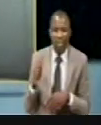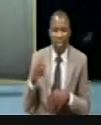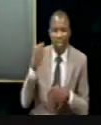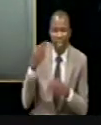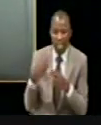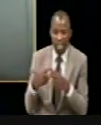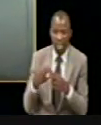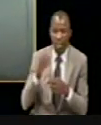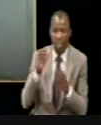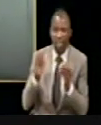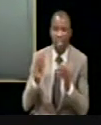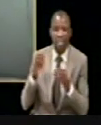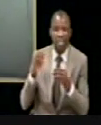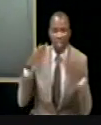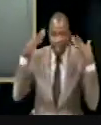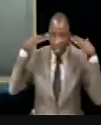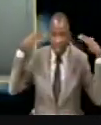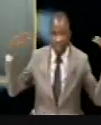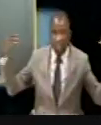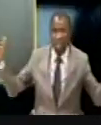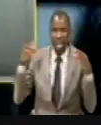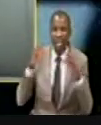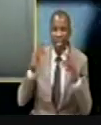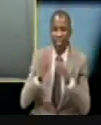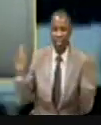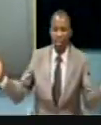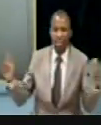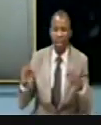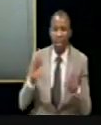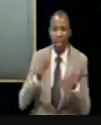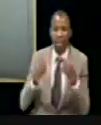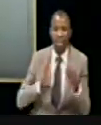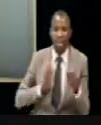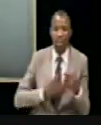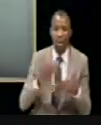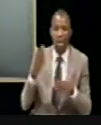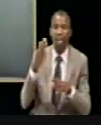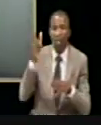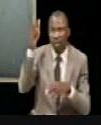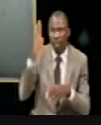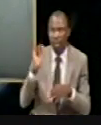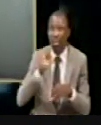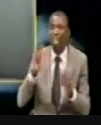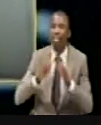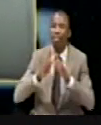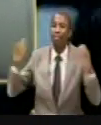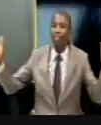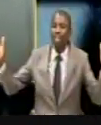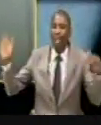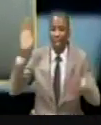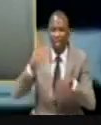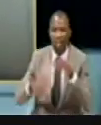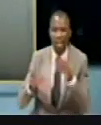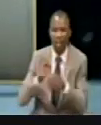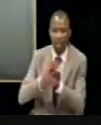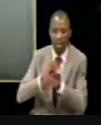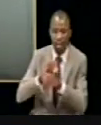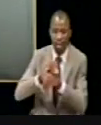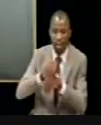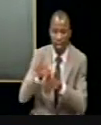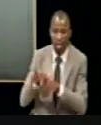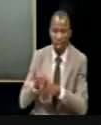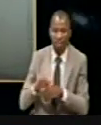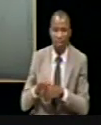COVID-19. The name sounds so big, but our God is bigger than COVID-19. Praise the